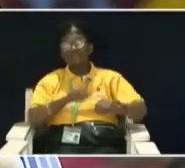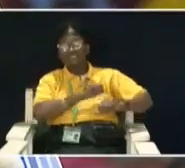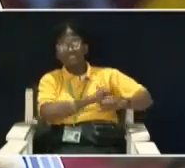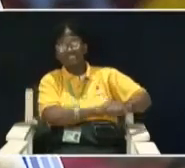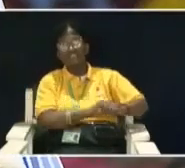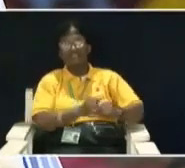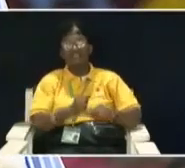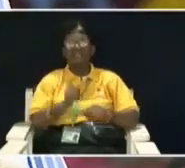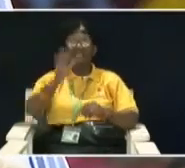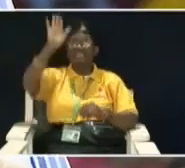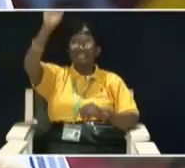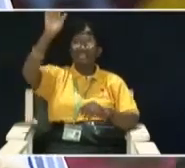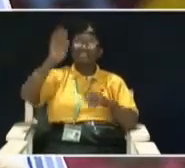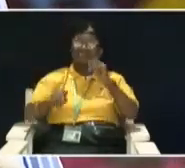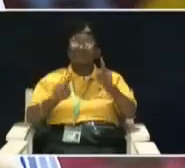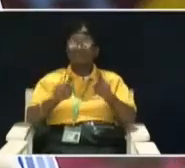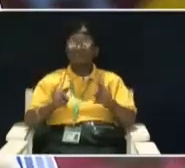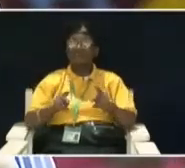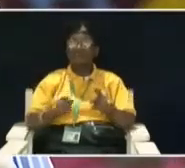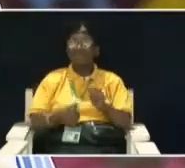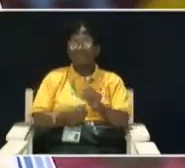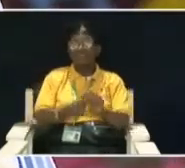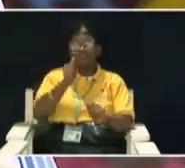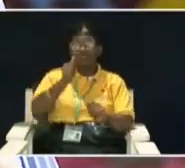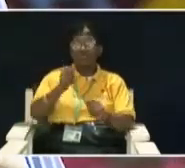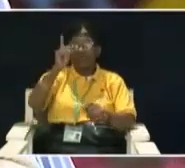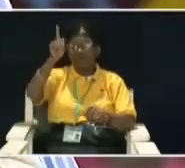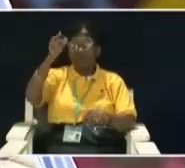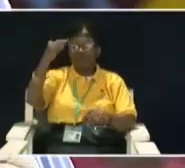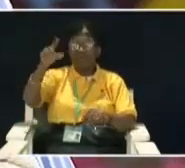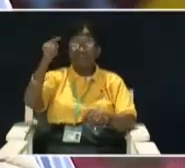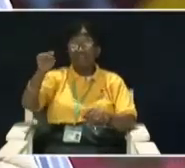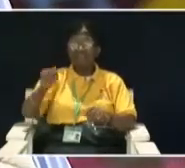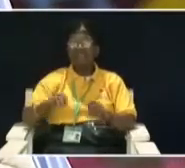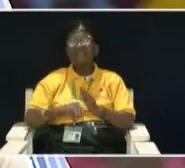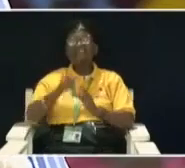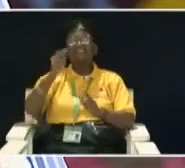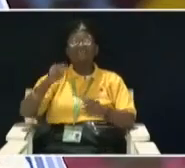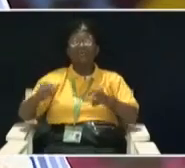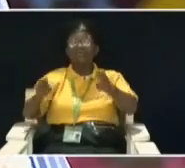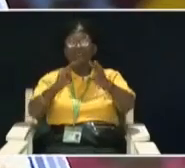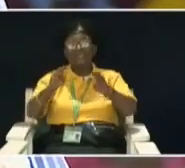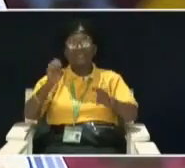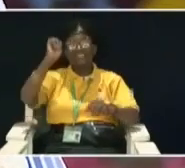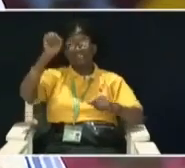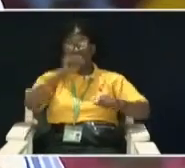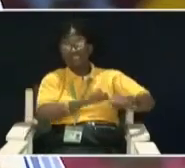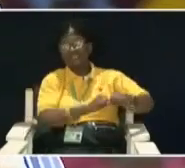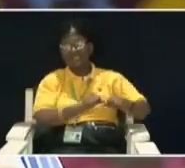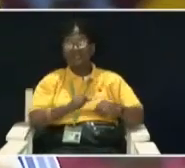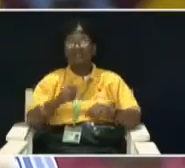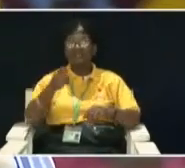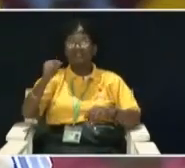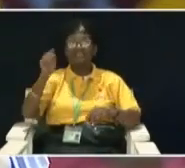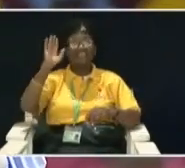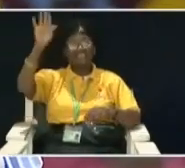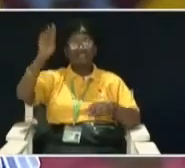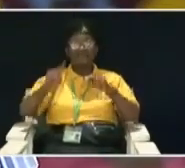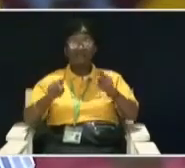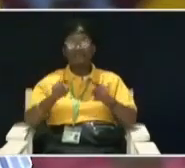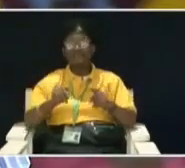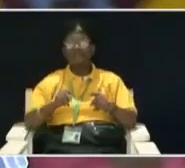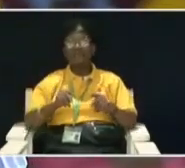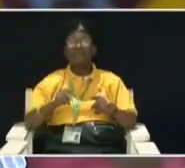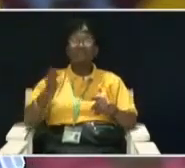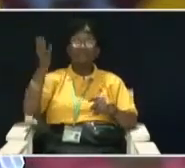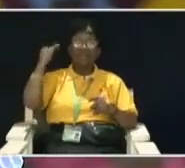One of the major ways he shielded the people in the past is by his blood. In Exodus